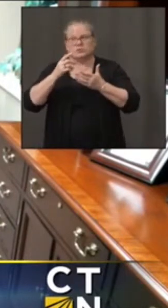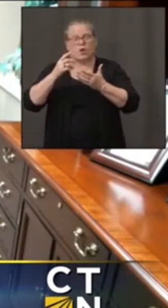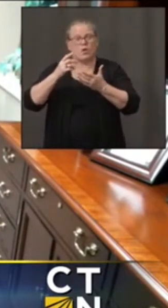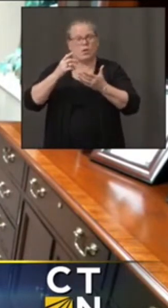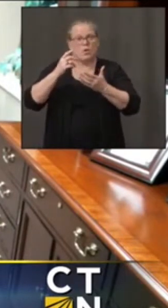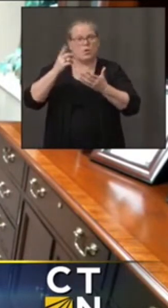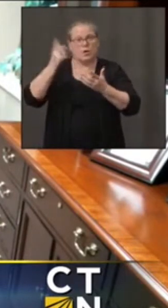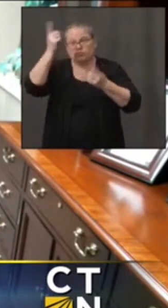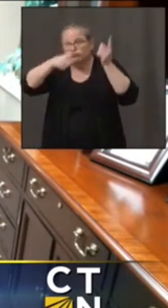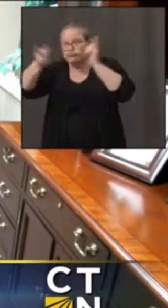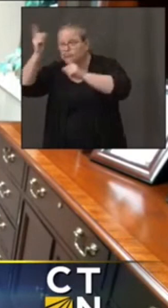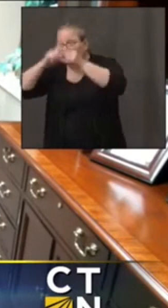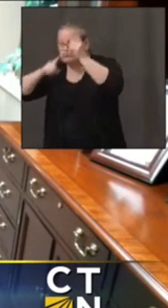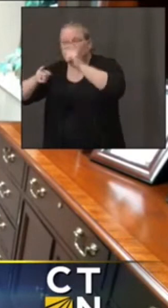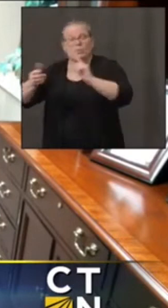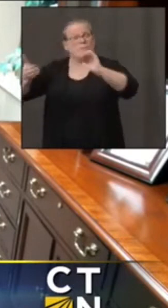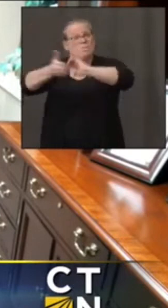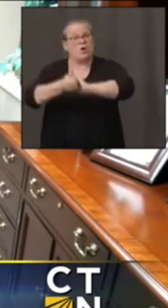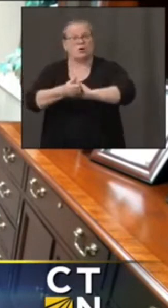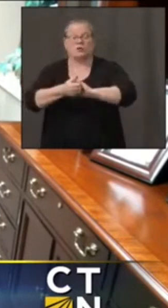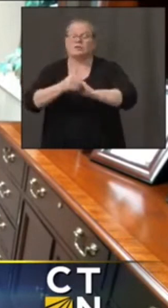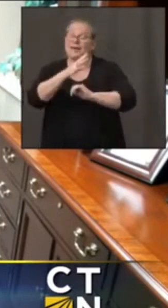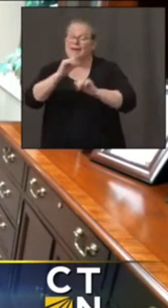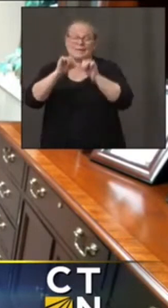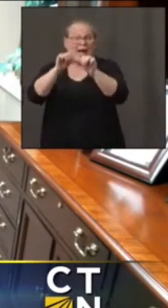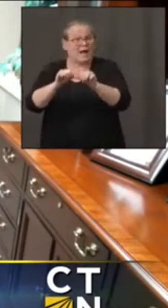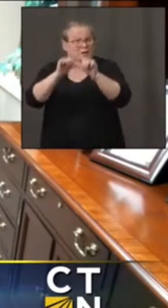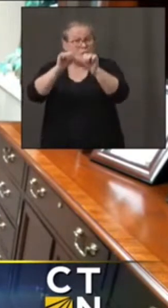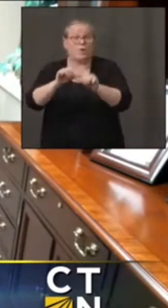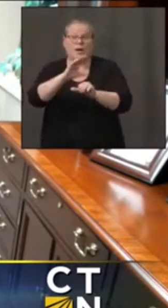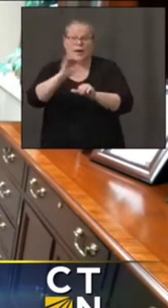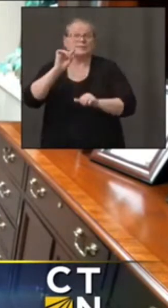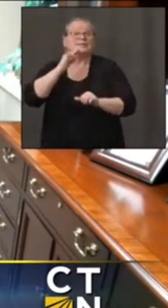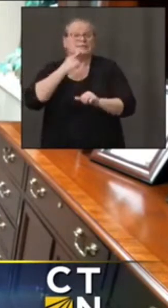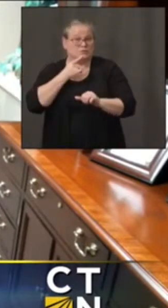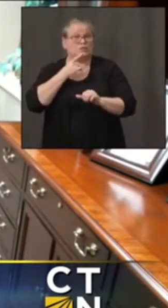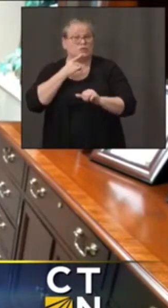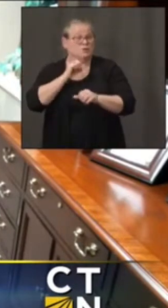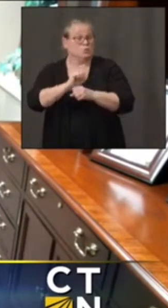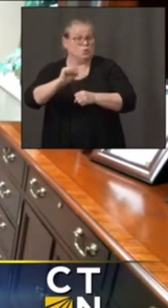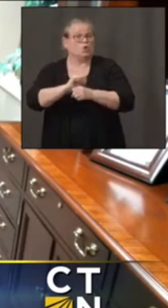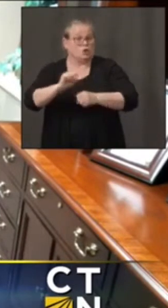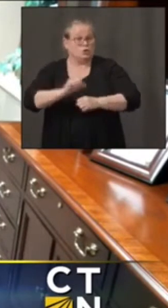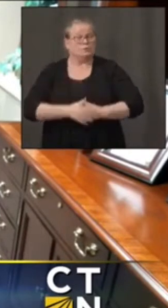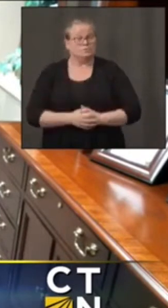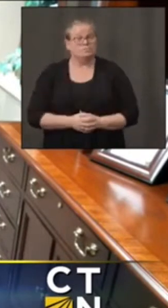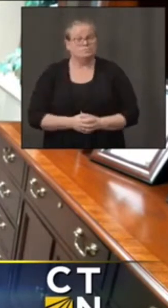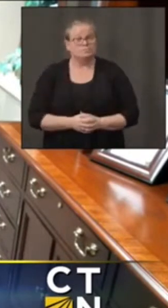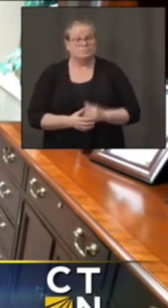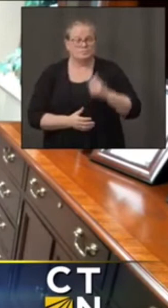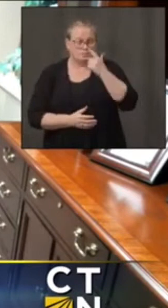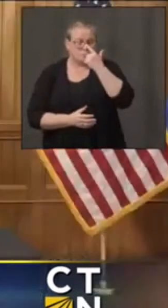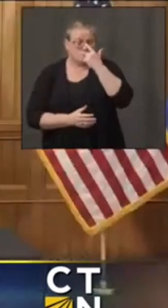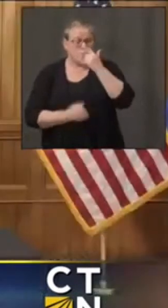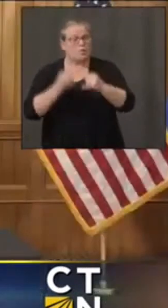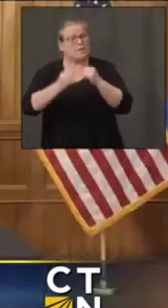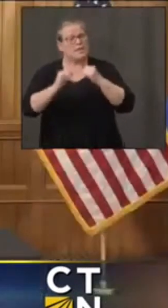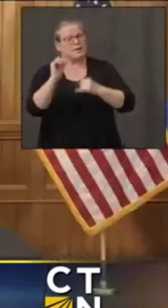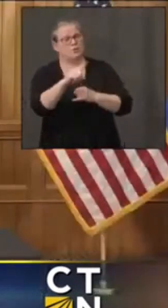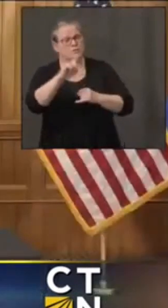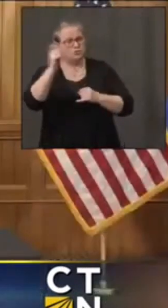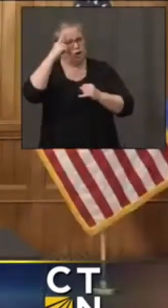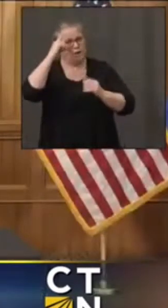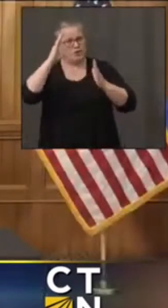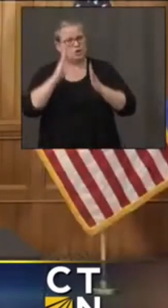And it is an ongoing effort and one that we take very seriously. My last question is for the governor.